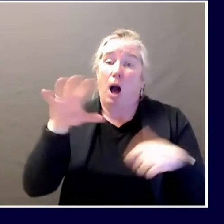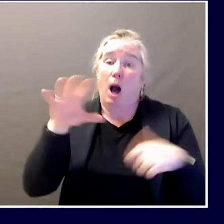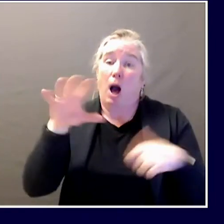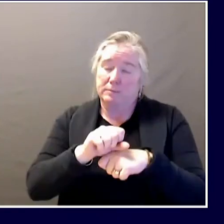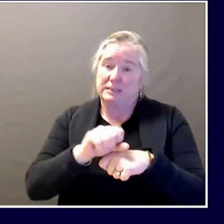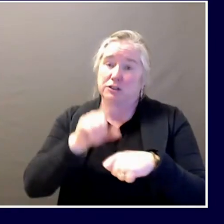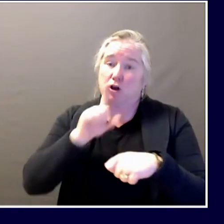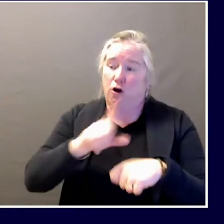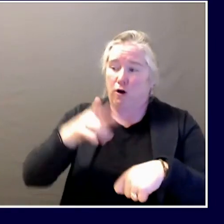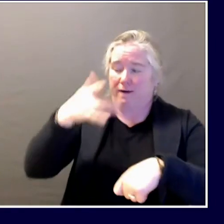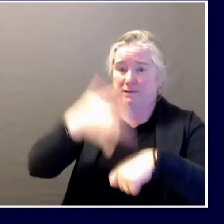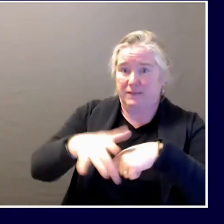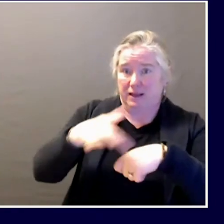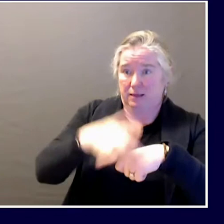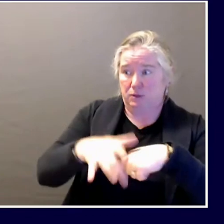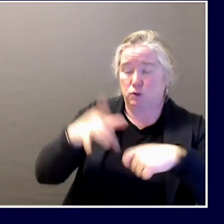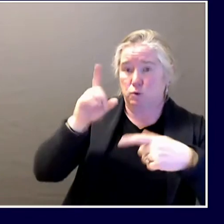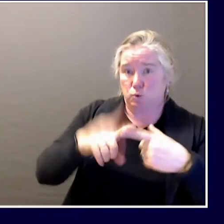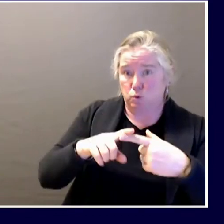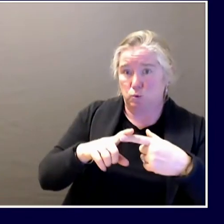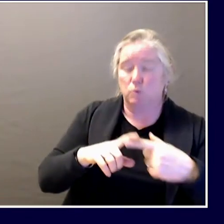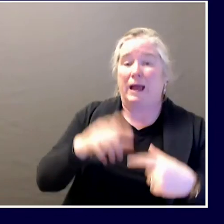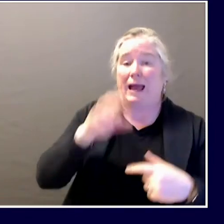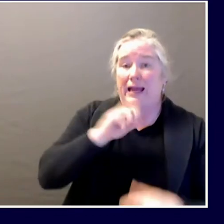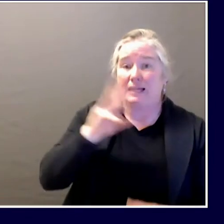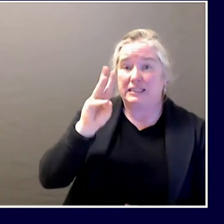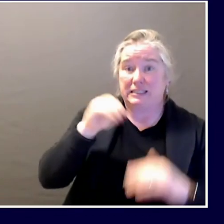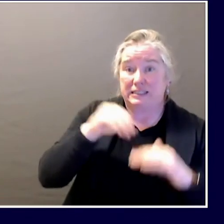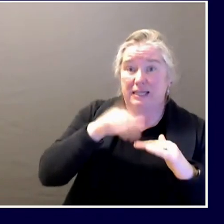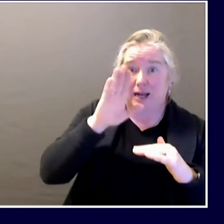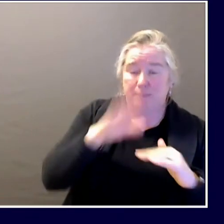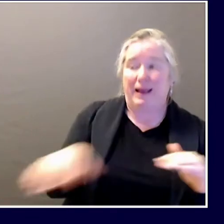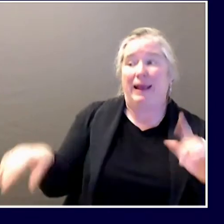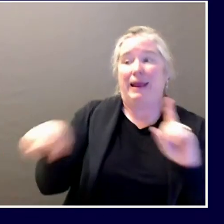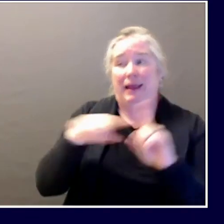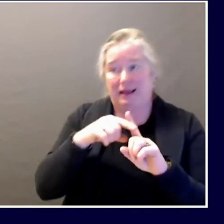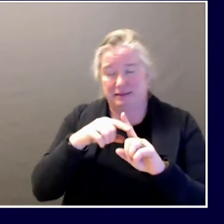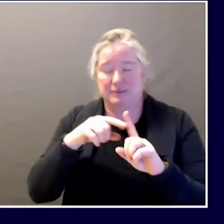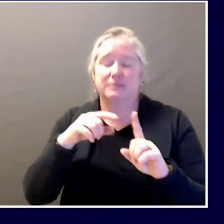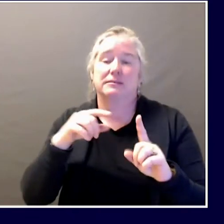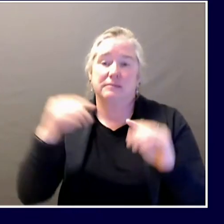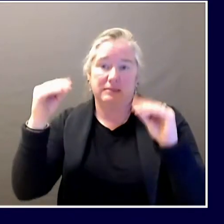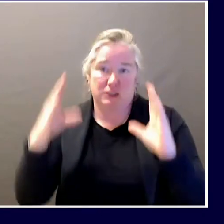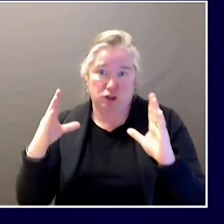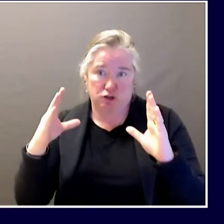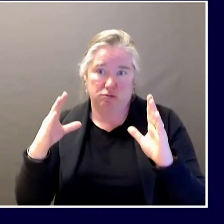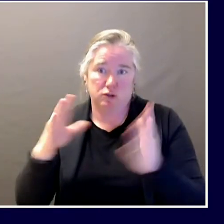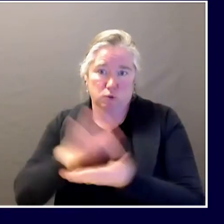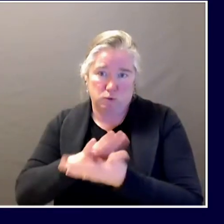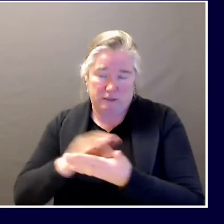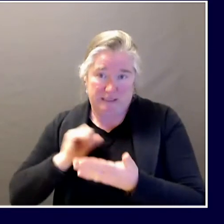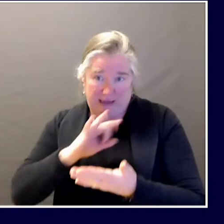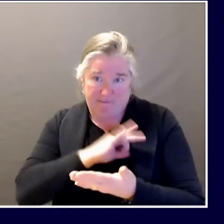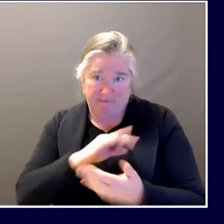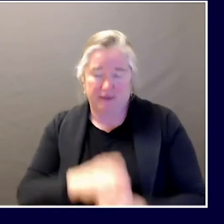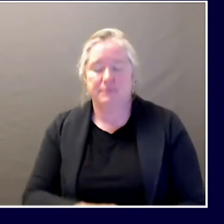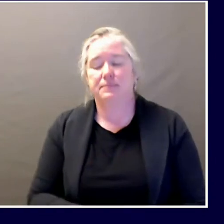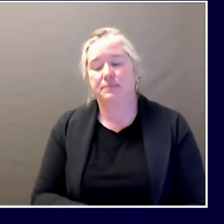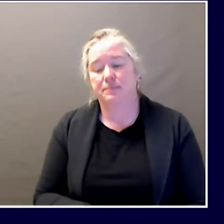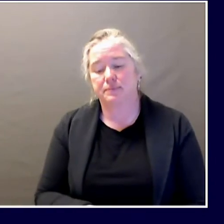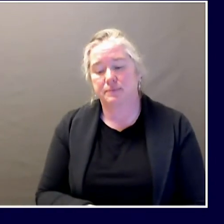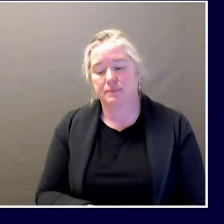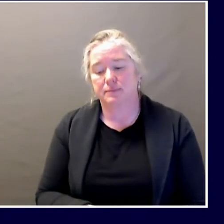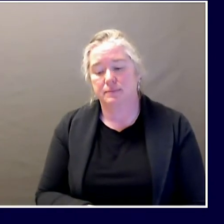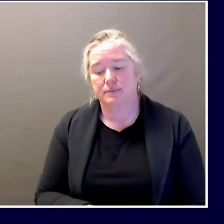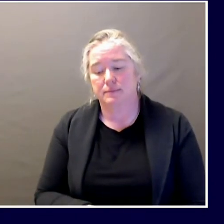eligibility group. Second, even before the president's announcement, Governor Mills, out of an interest in vaccinating